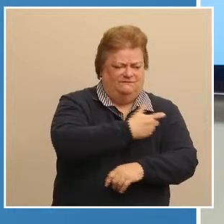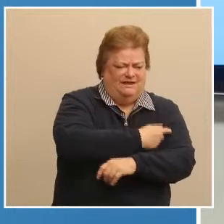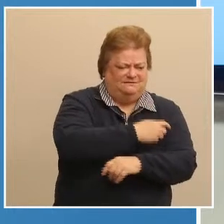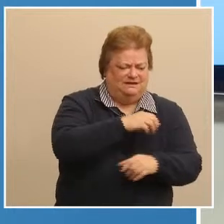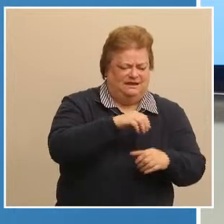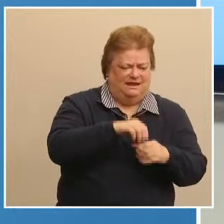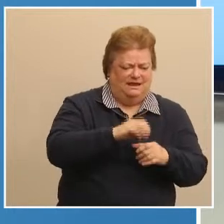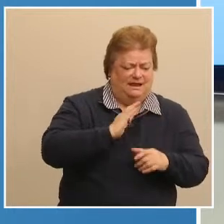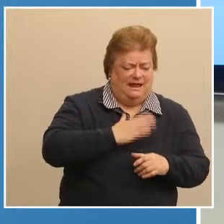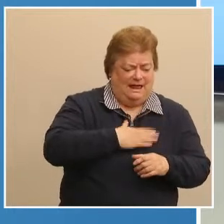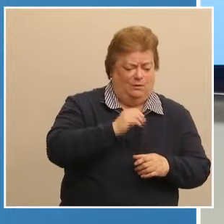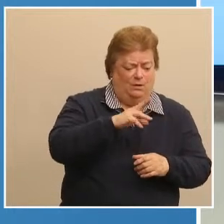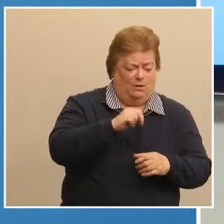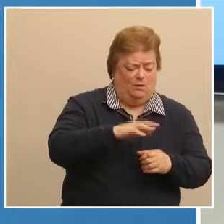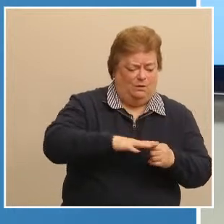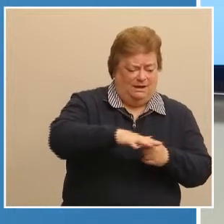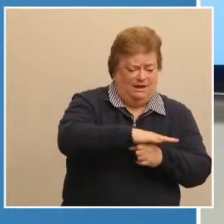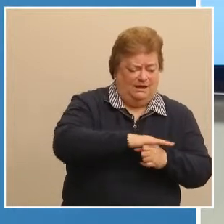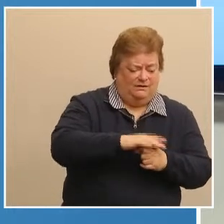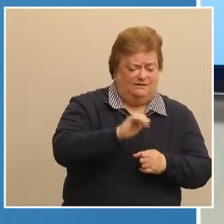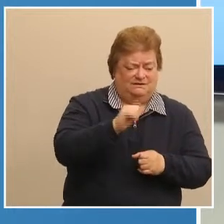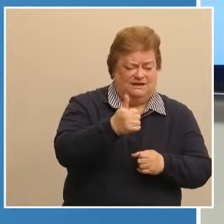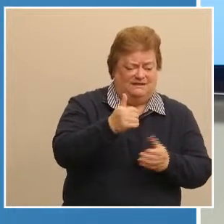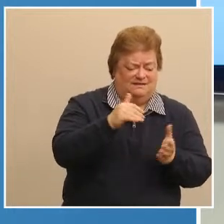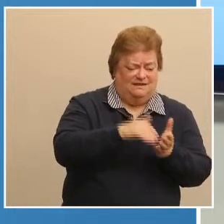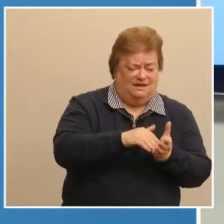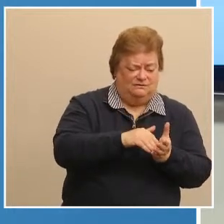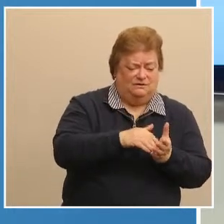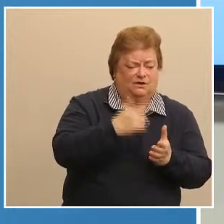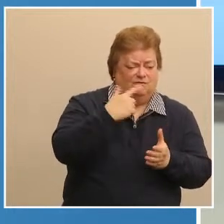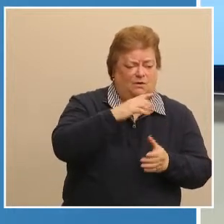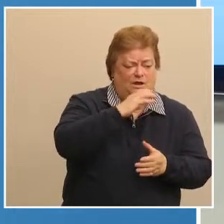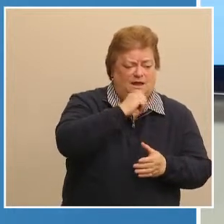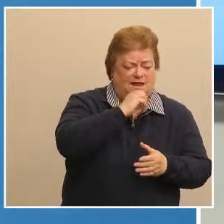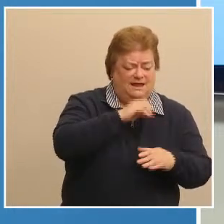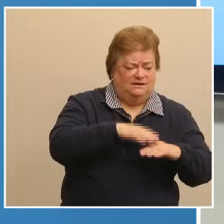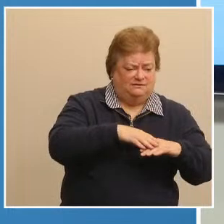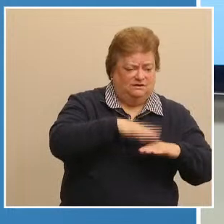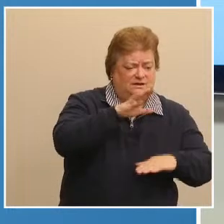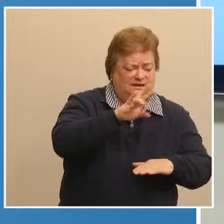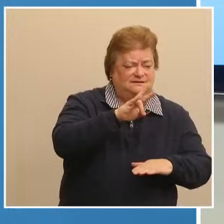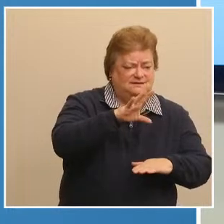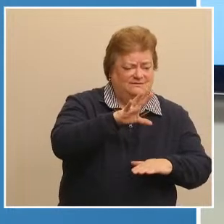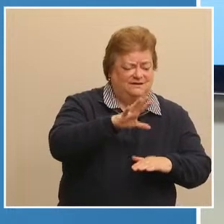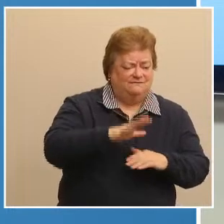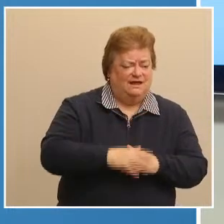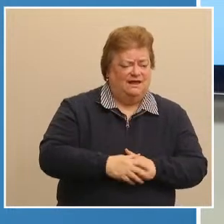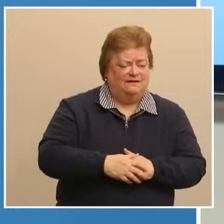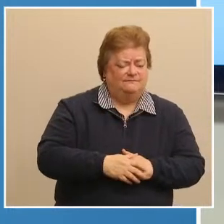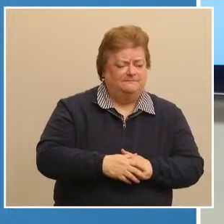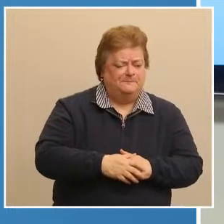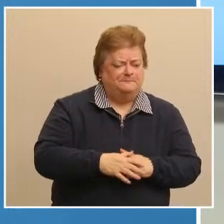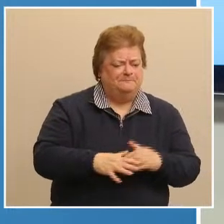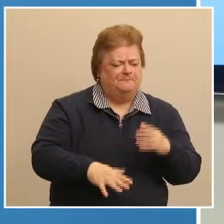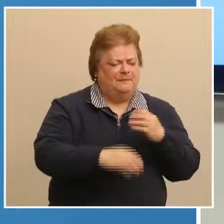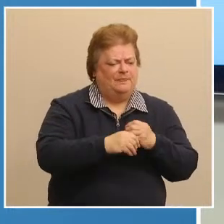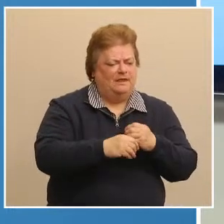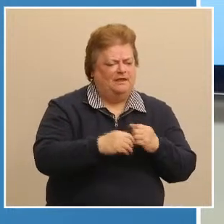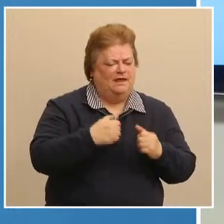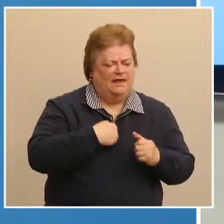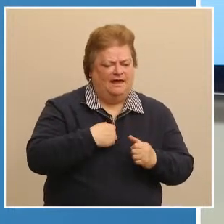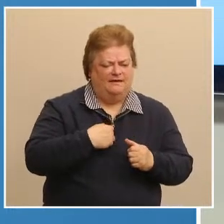area 10,000 of those individuals 75 and older. In addition, there have been those